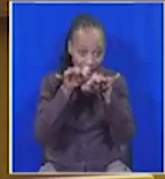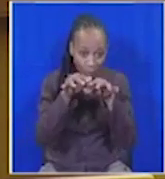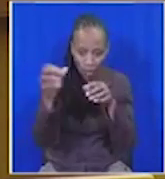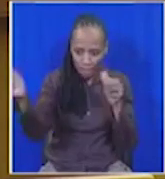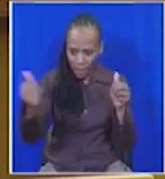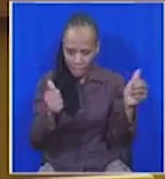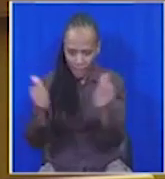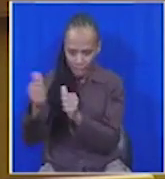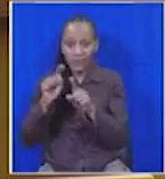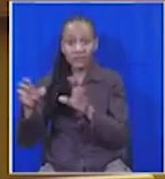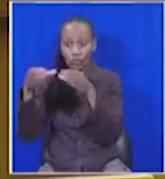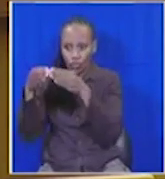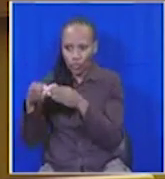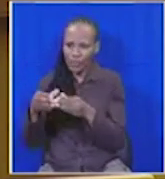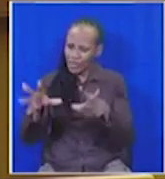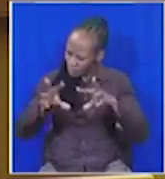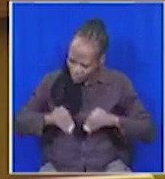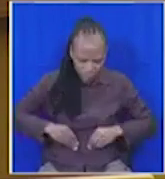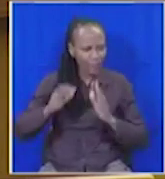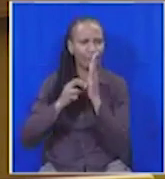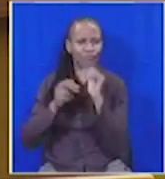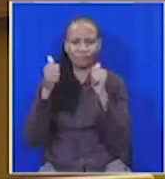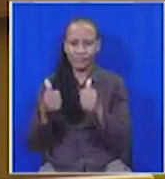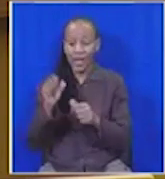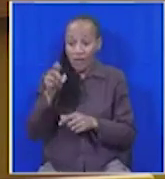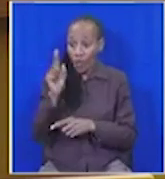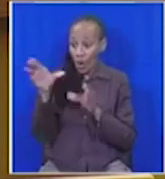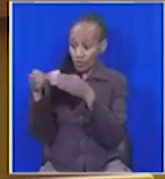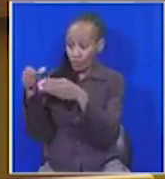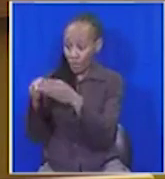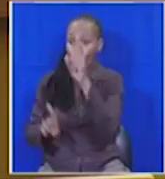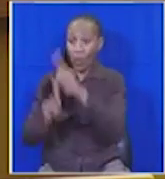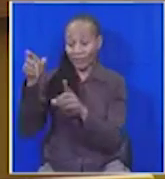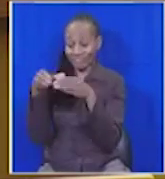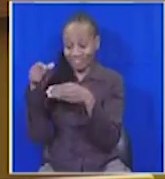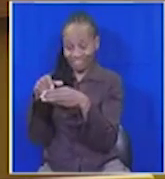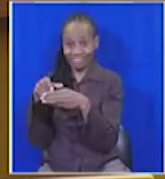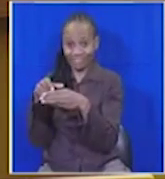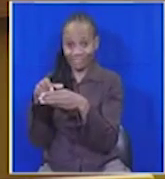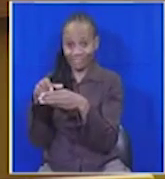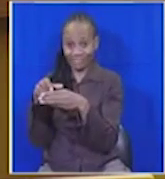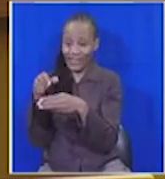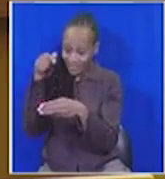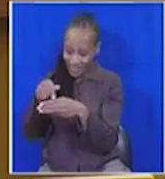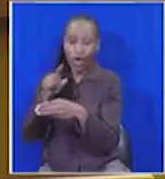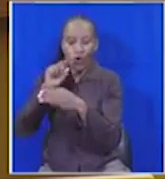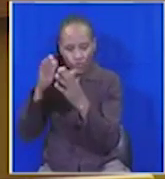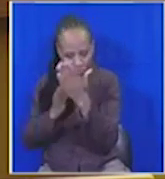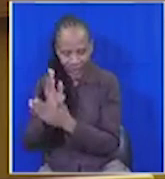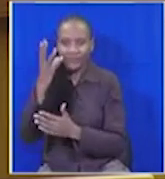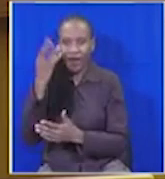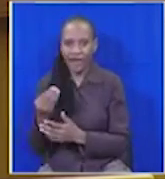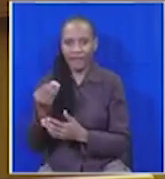respective mandates. They accept it. If one party wins an election, they have the right to set